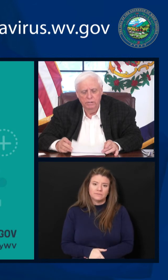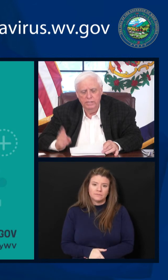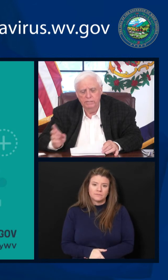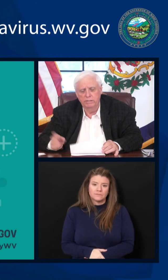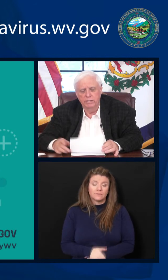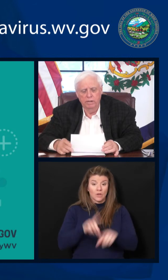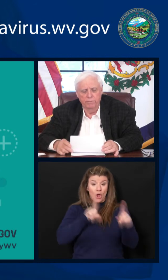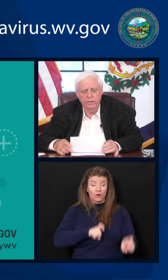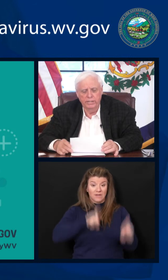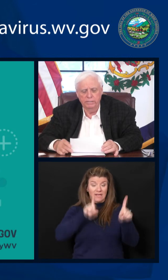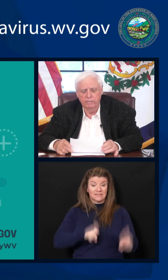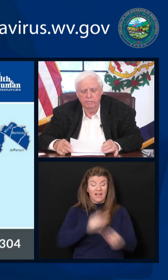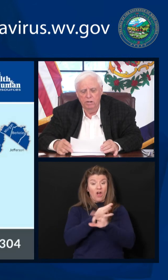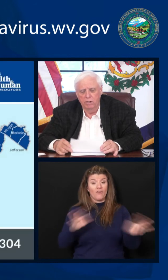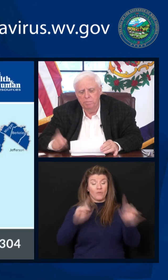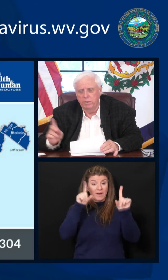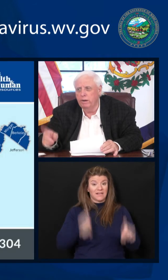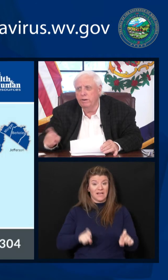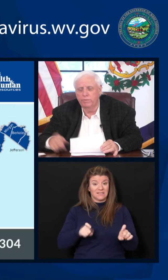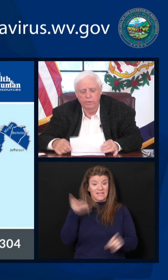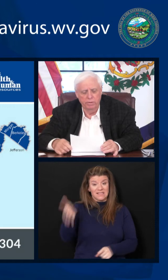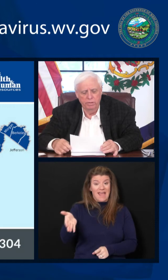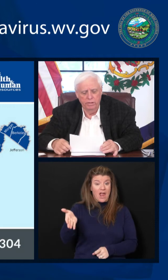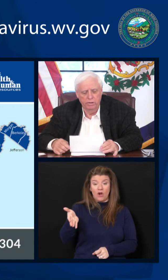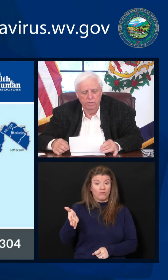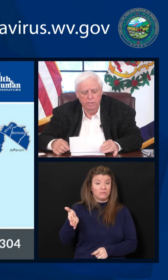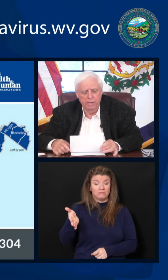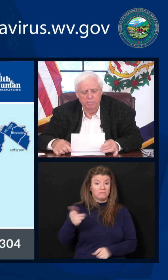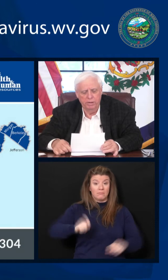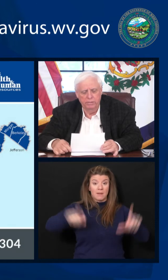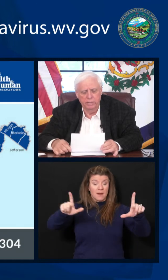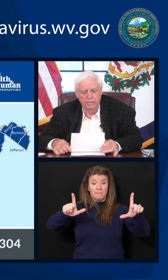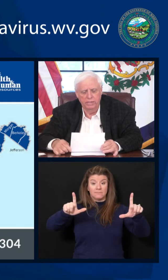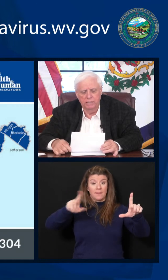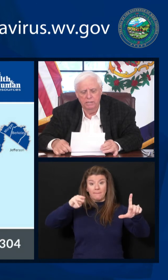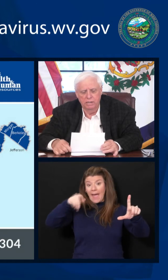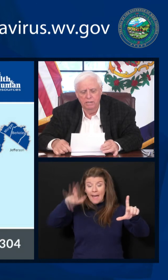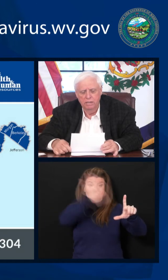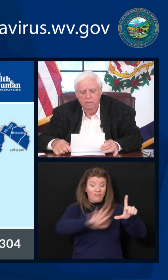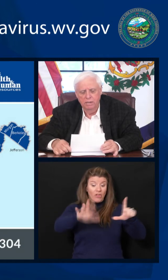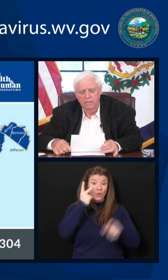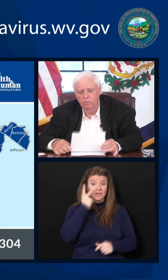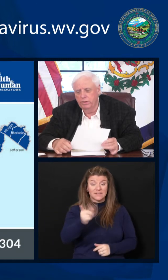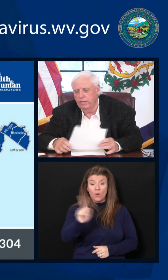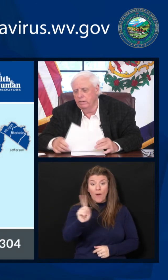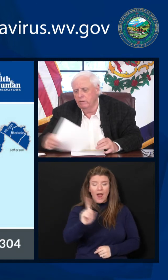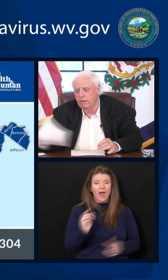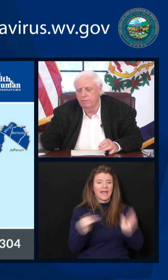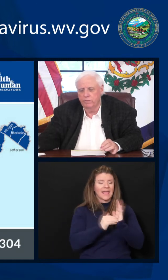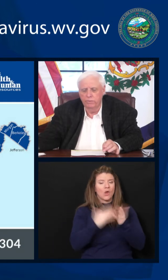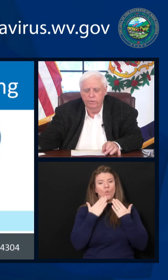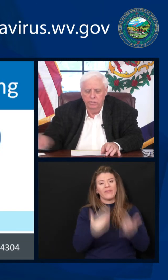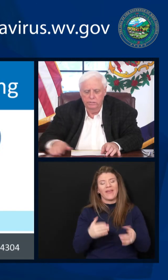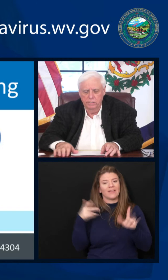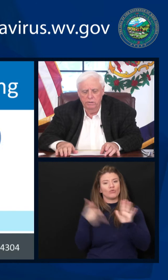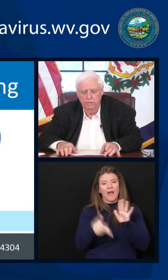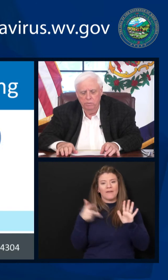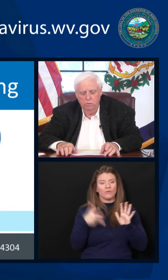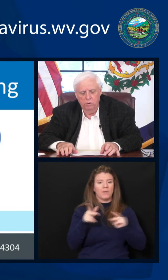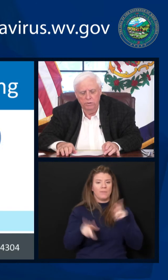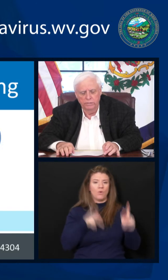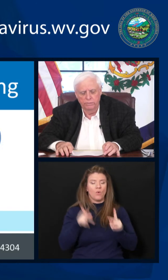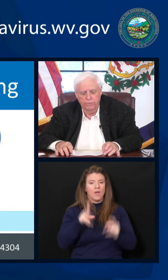Our testing, our free testing's all up there, your free, you know, your map and everything. And again, we thank the drive-through folks, you know,